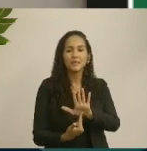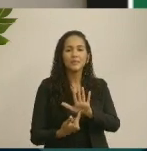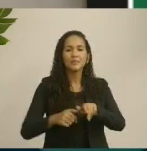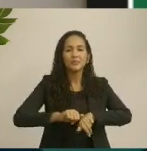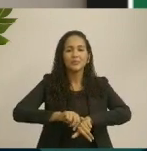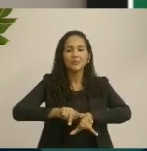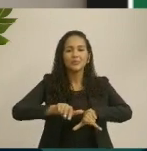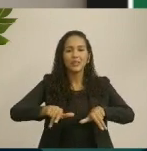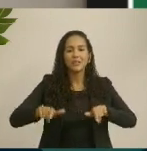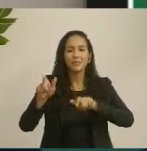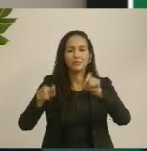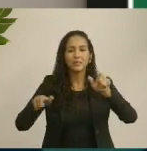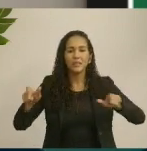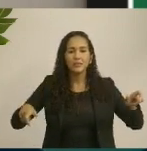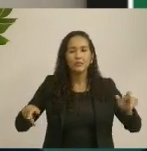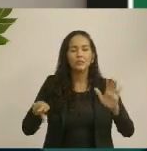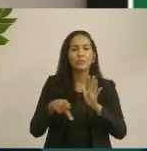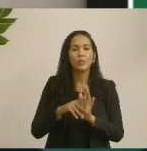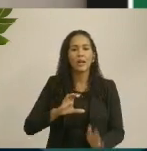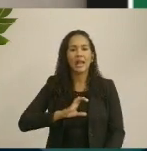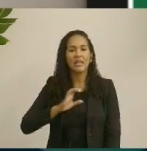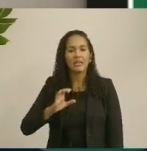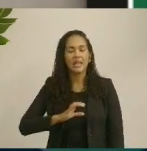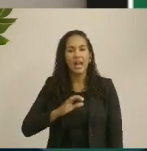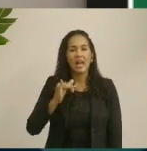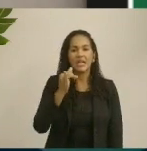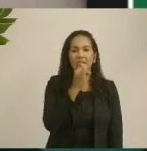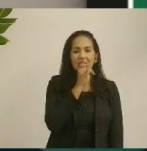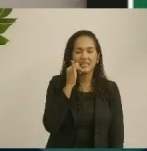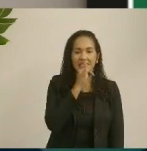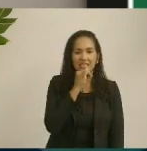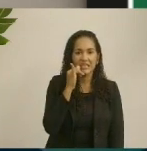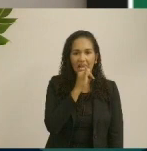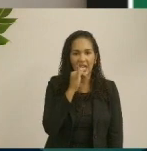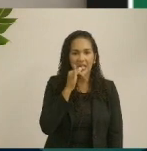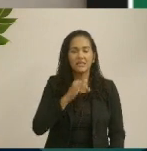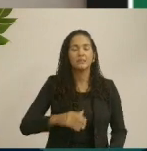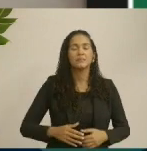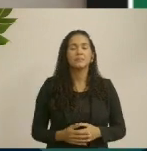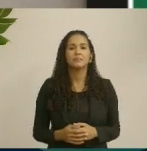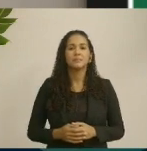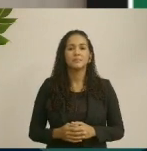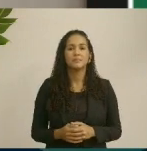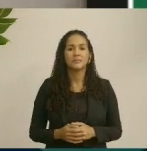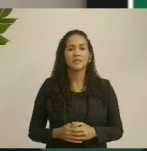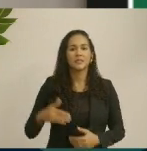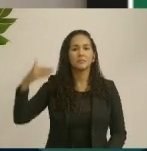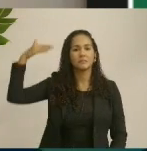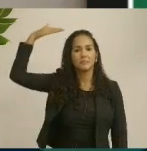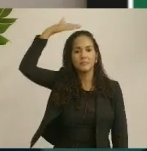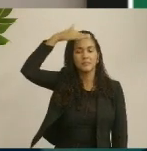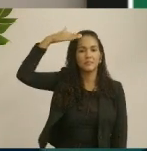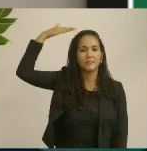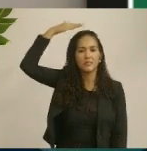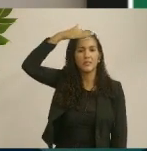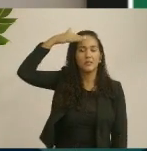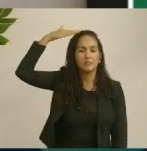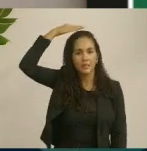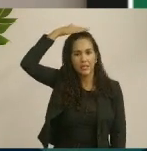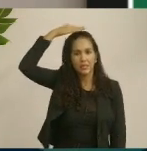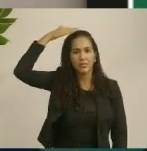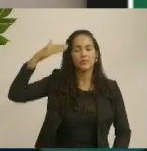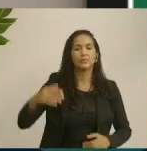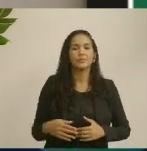Canada, Italy, on behalf of our Mediterranean Regional Network, Mexico, Senegal, for our